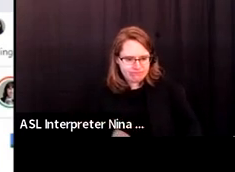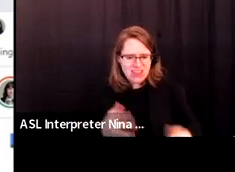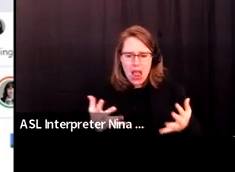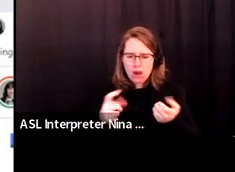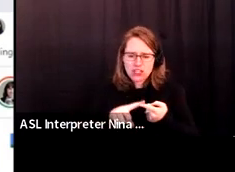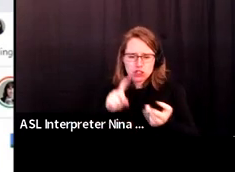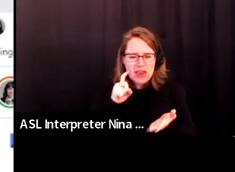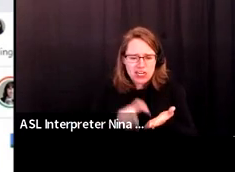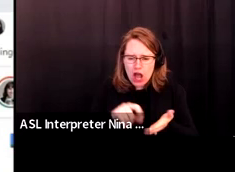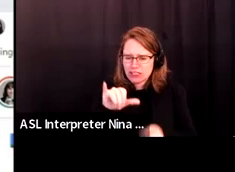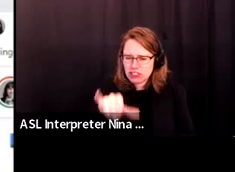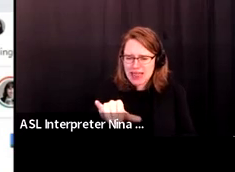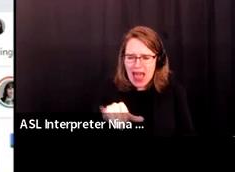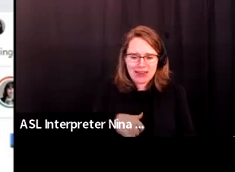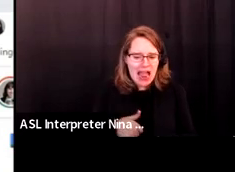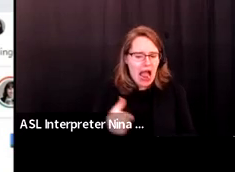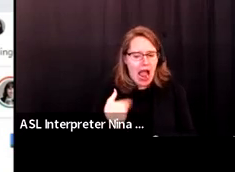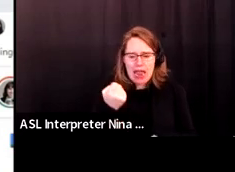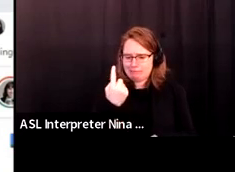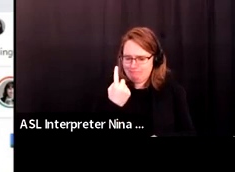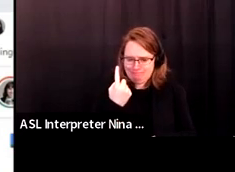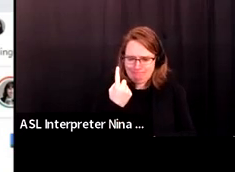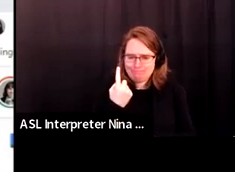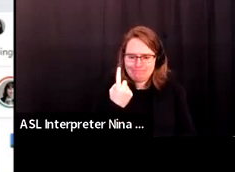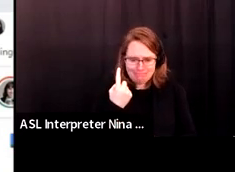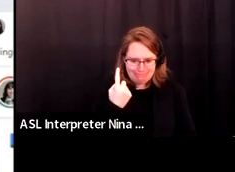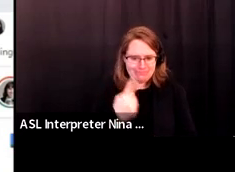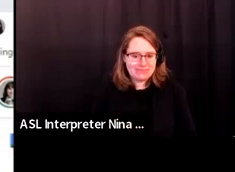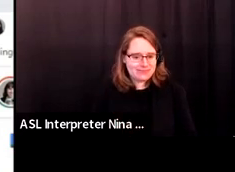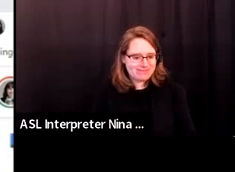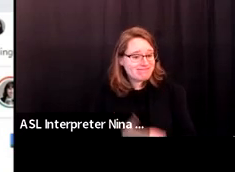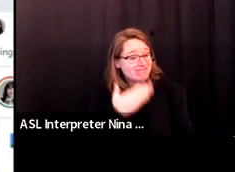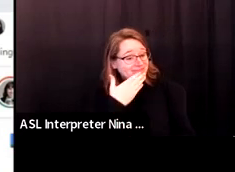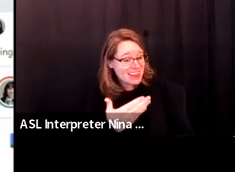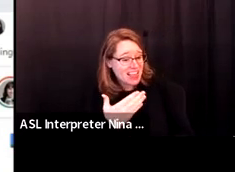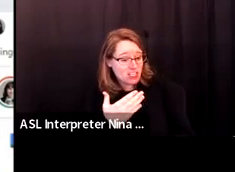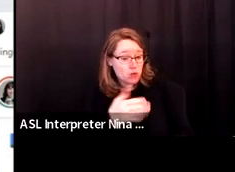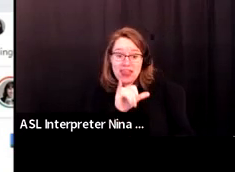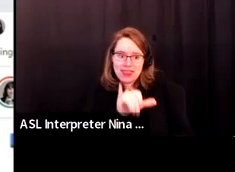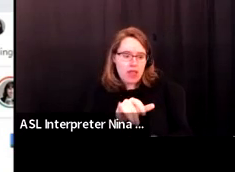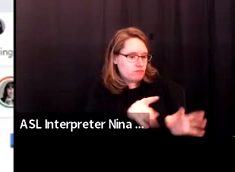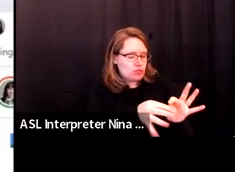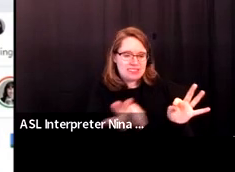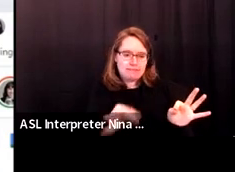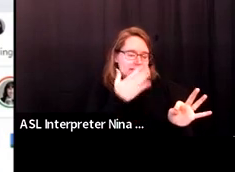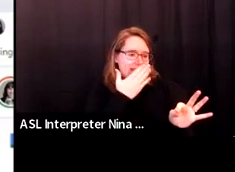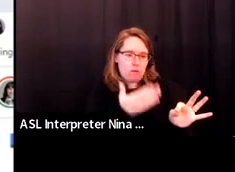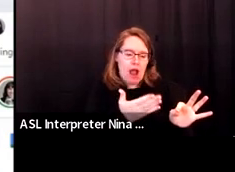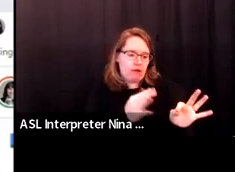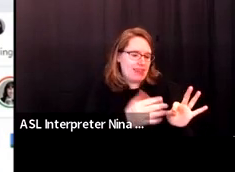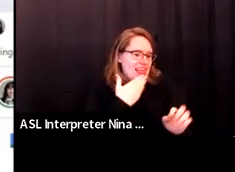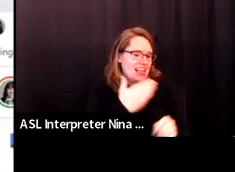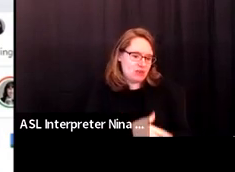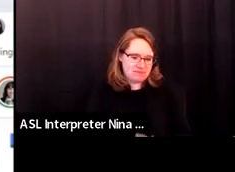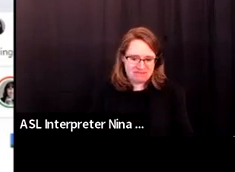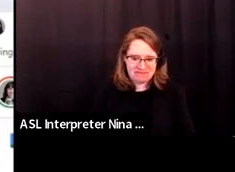because I'm fully living in that space as well. Yeah, thank you. You really captured that well, Barty. Much better than I did. Thanks.